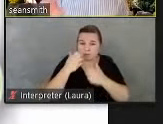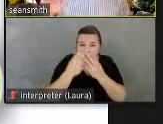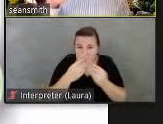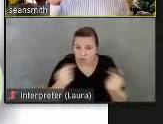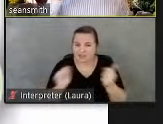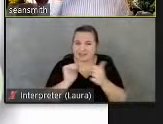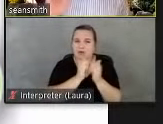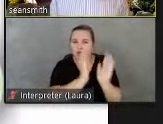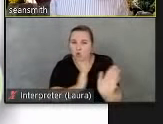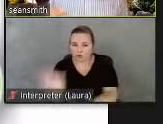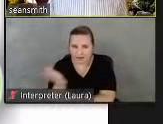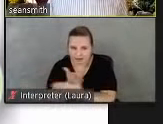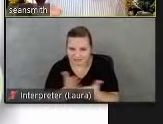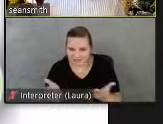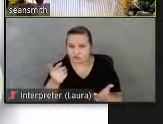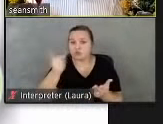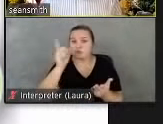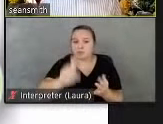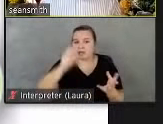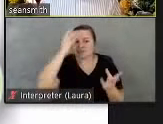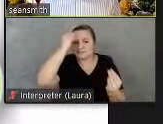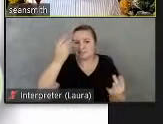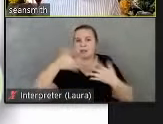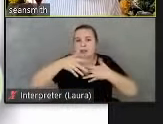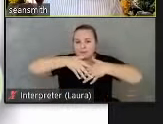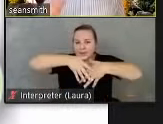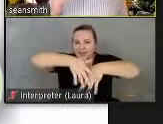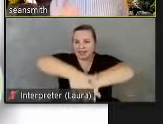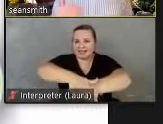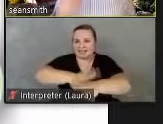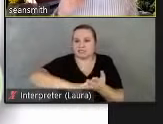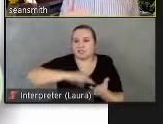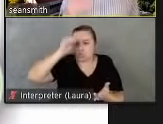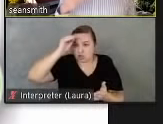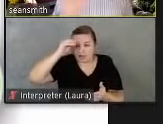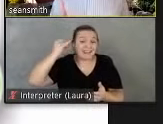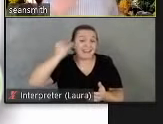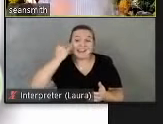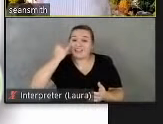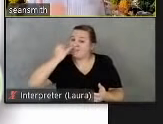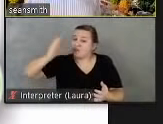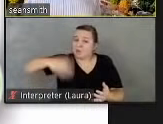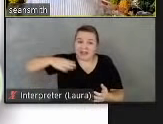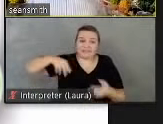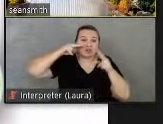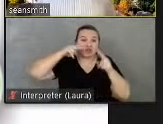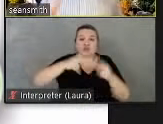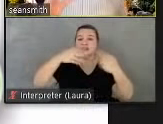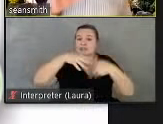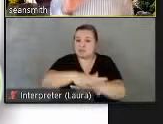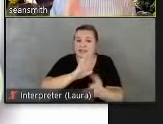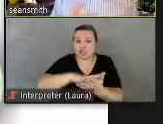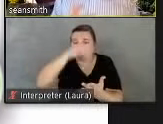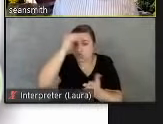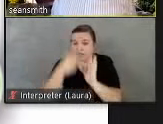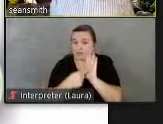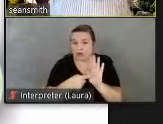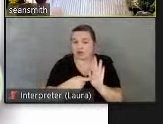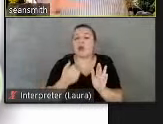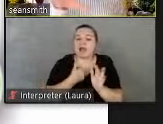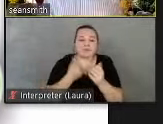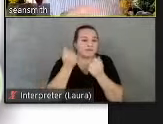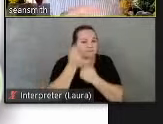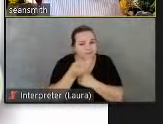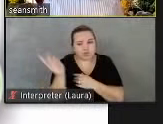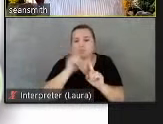things, we have to be thinking blended learning. If you have not looked at the blended learning models, I have a number of